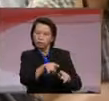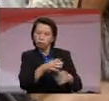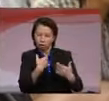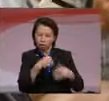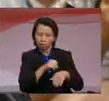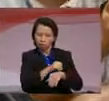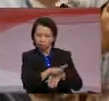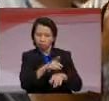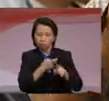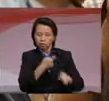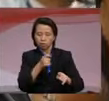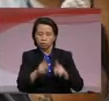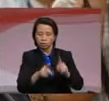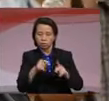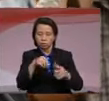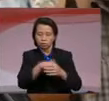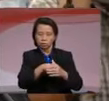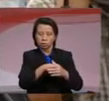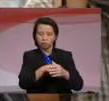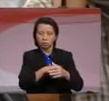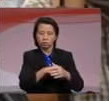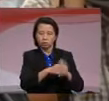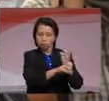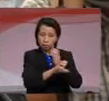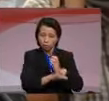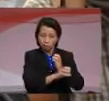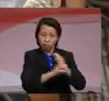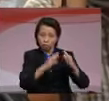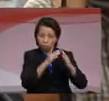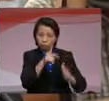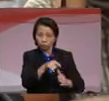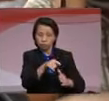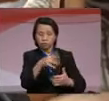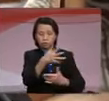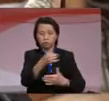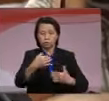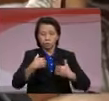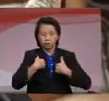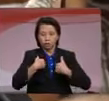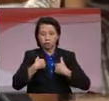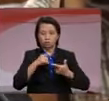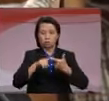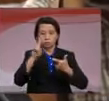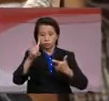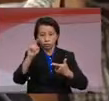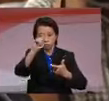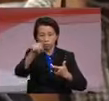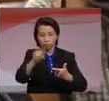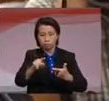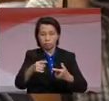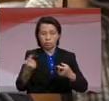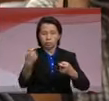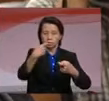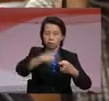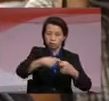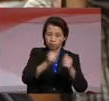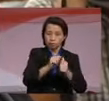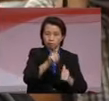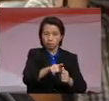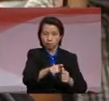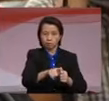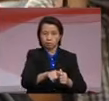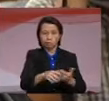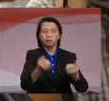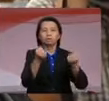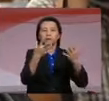some form of negligence in the care facility? And my second question is related to this cluster as